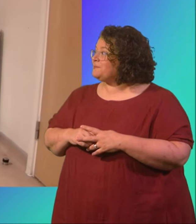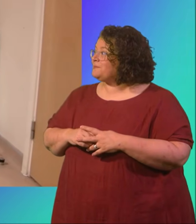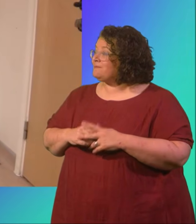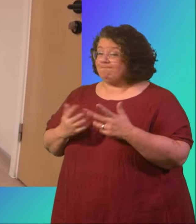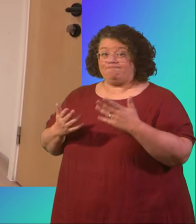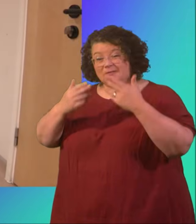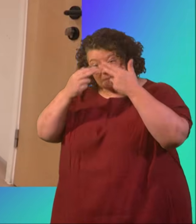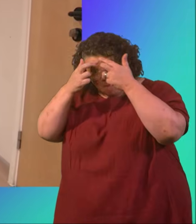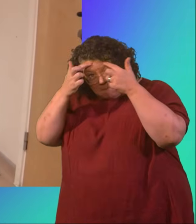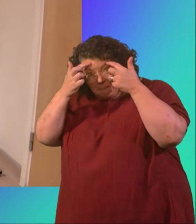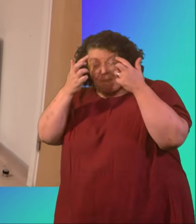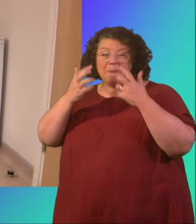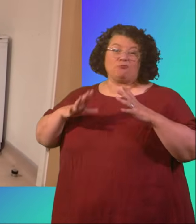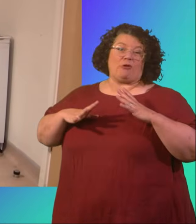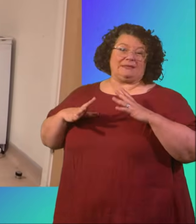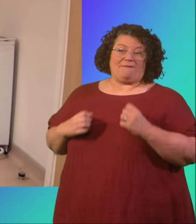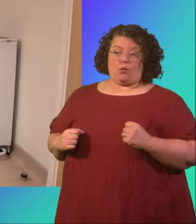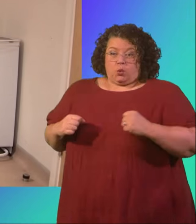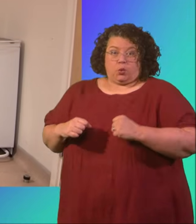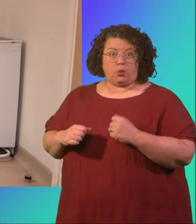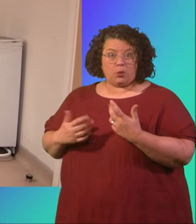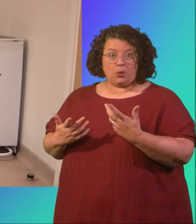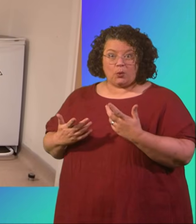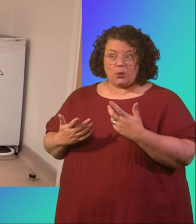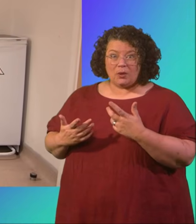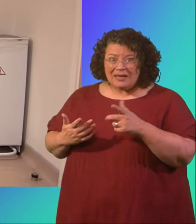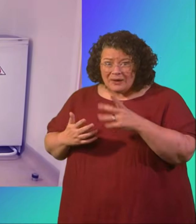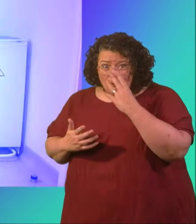Hang on, he's not fighting wolves again, is he?